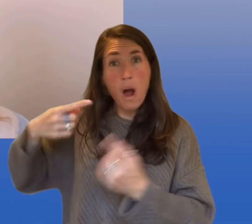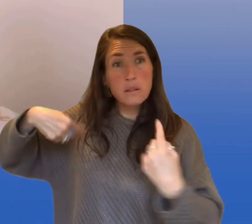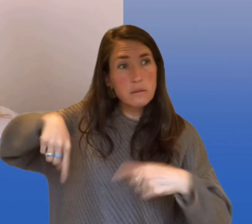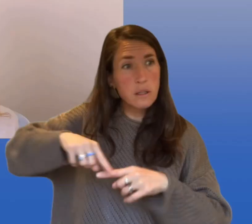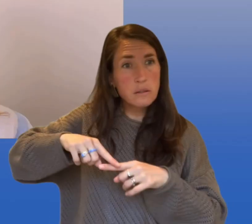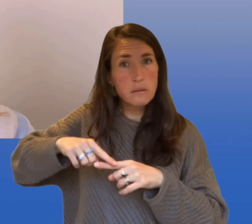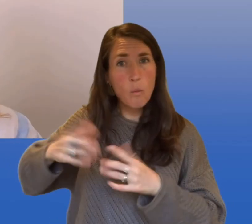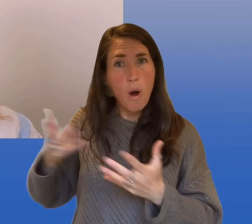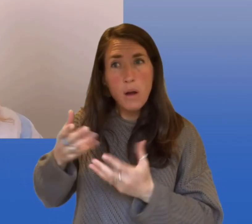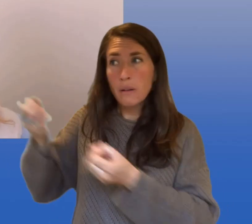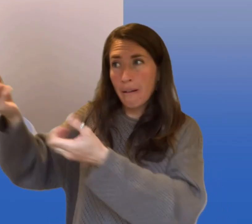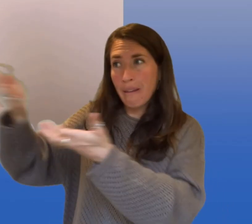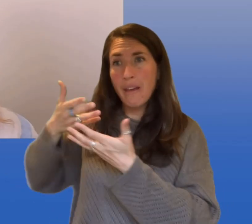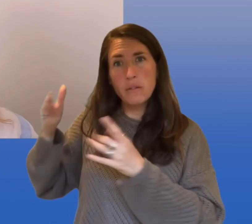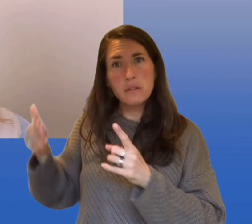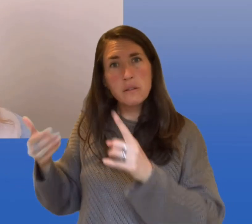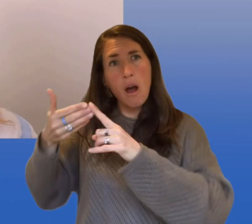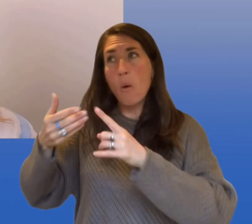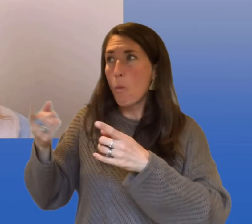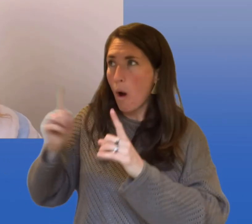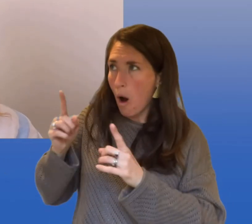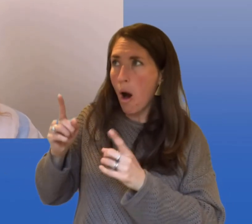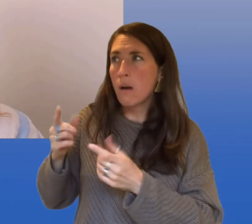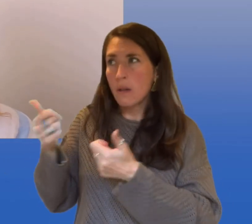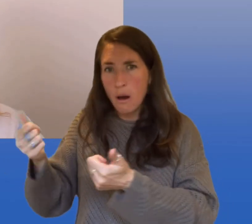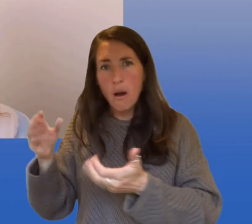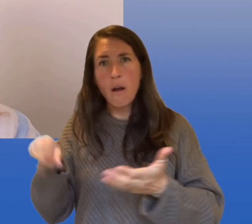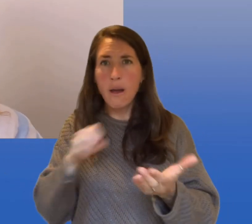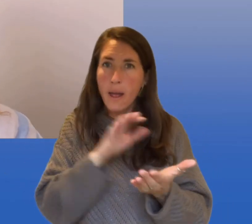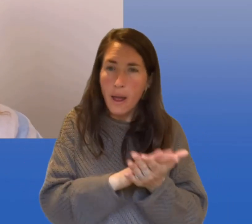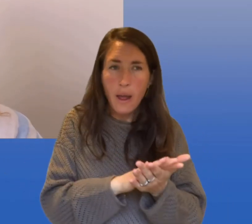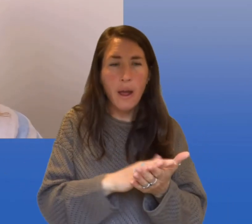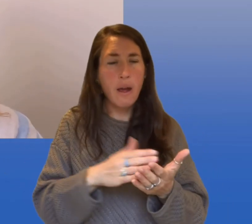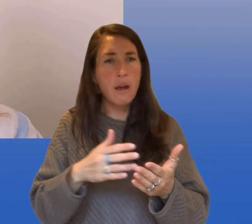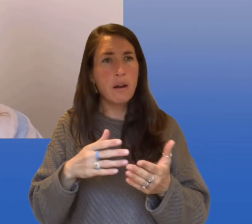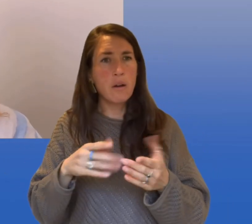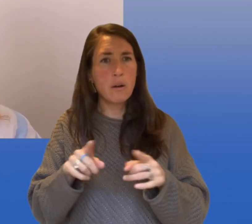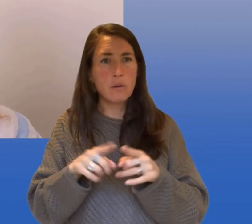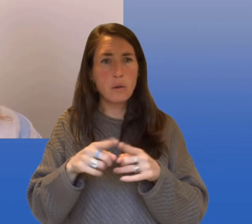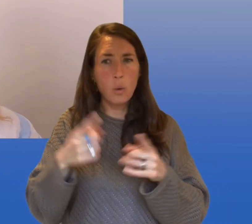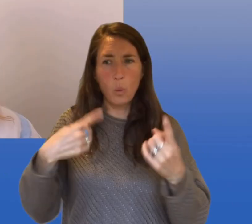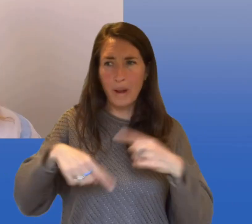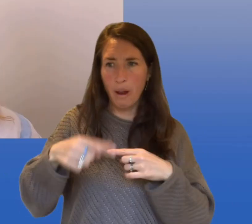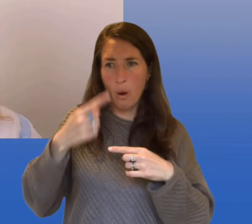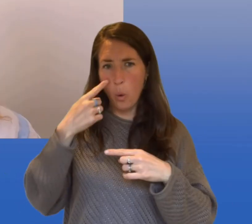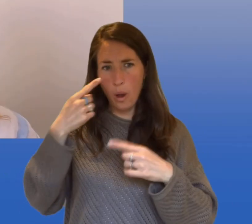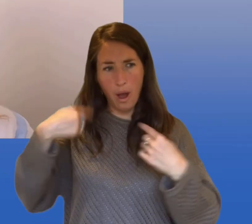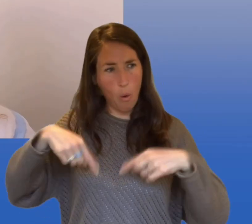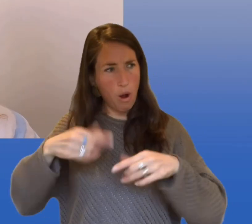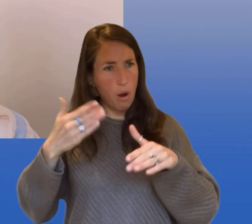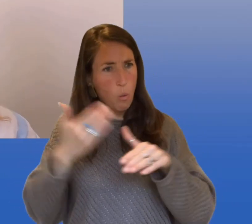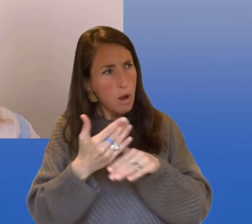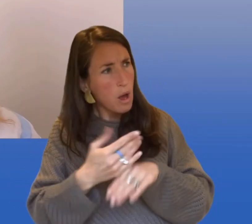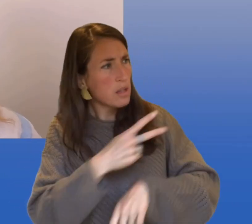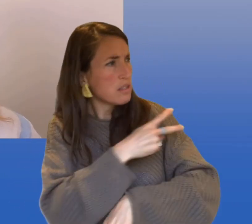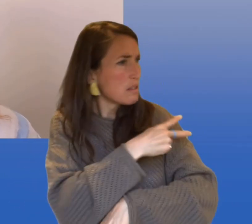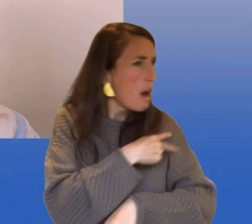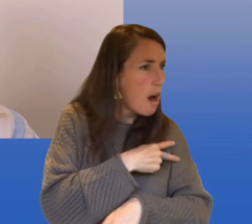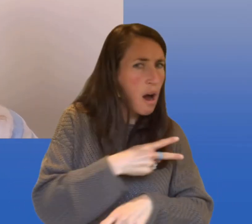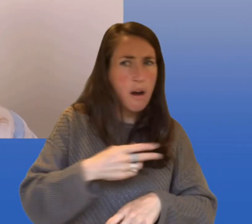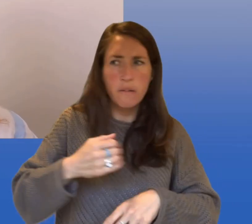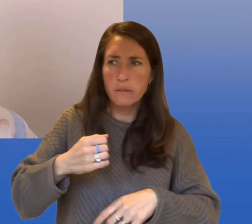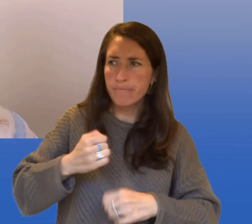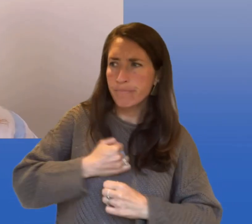us to do better on, the targets that they set for us. It's based on what we know we can deliver. So we look at our workforce, we look at